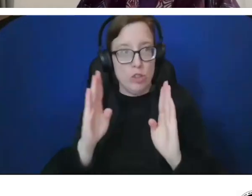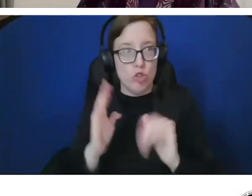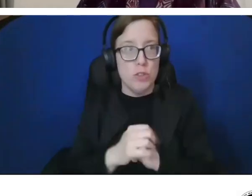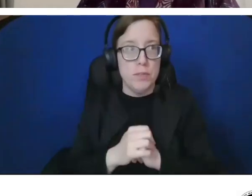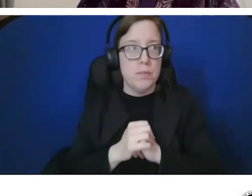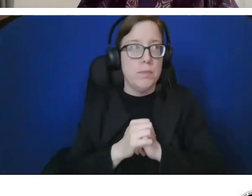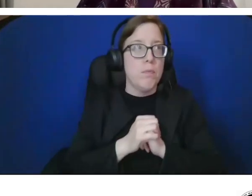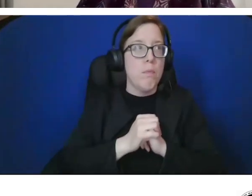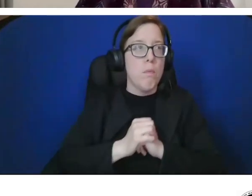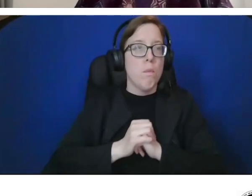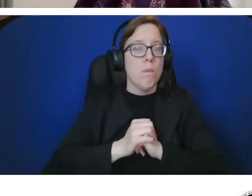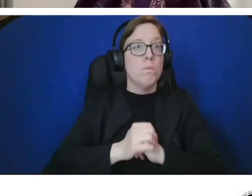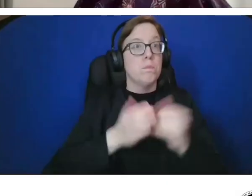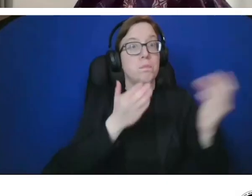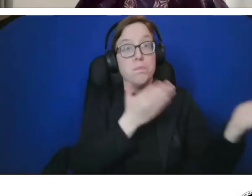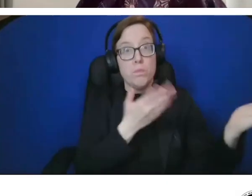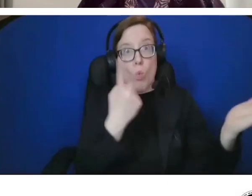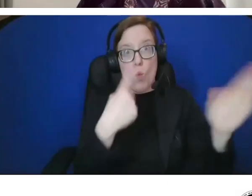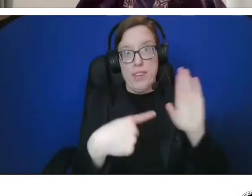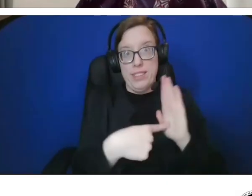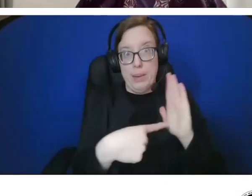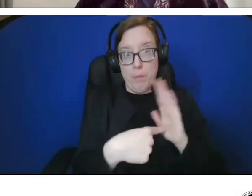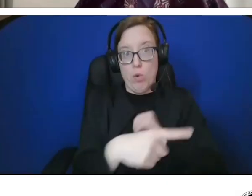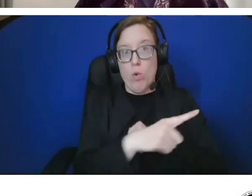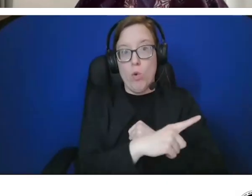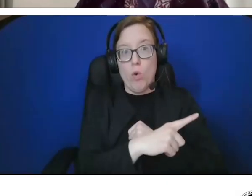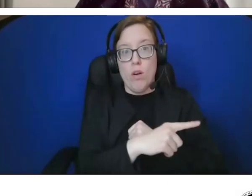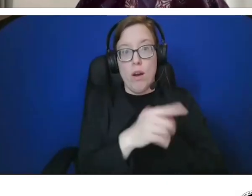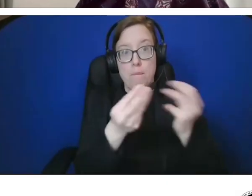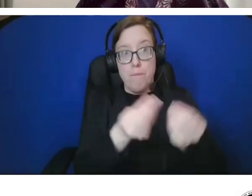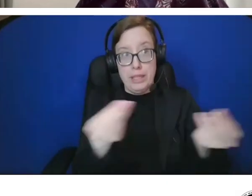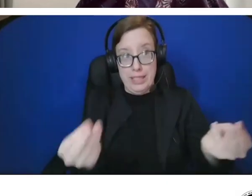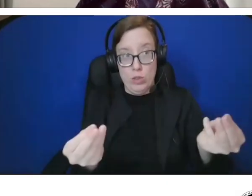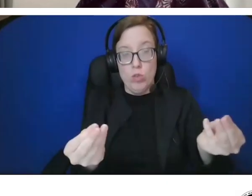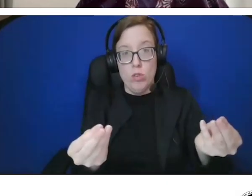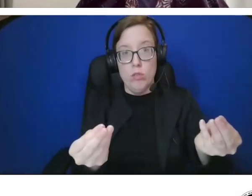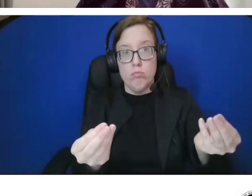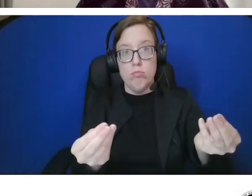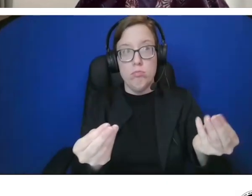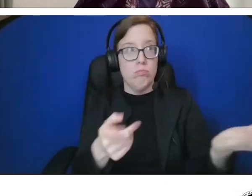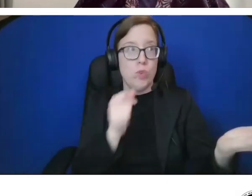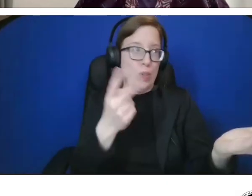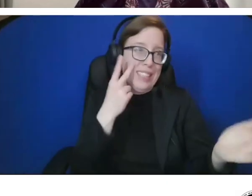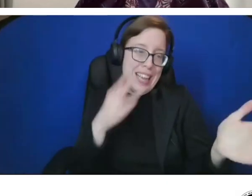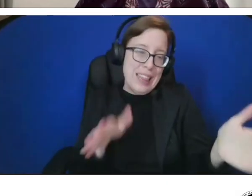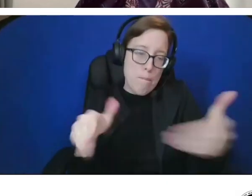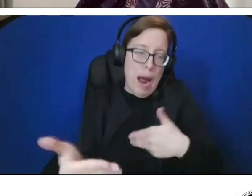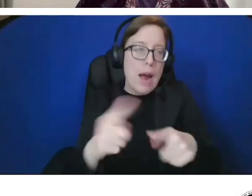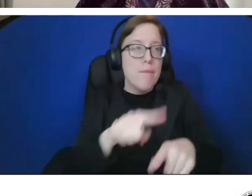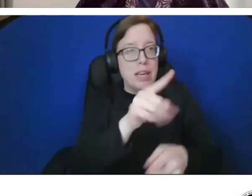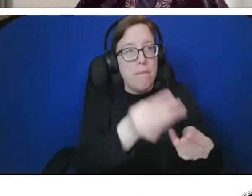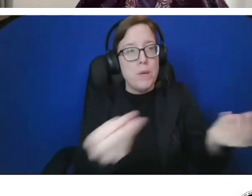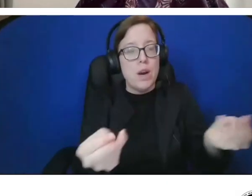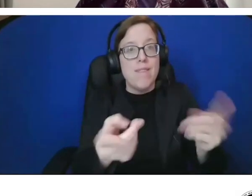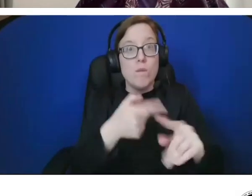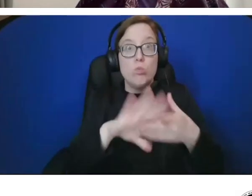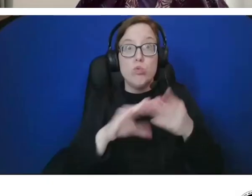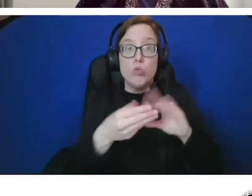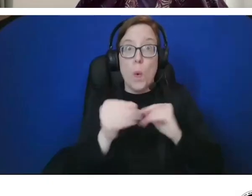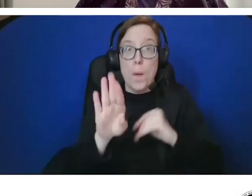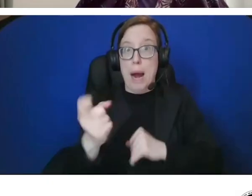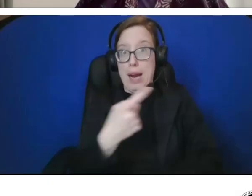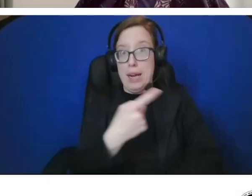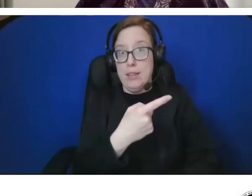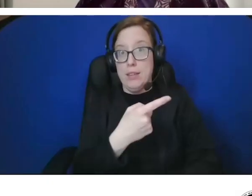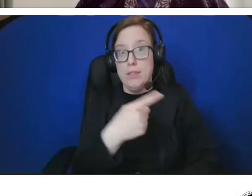attention. So, this is an example of materials that go, you don't see the box, but these are materials from a